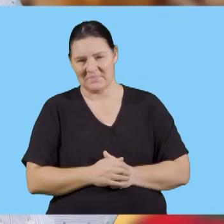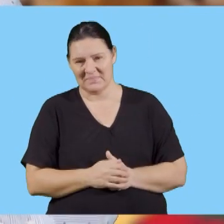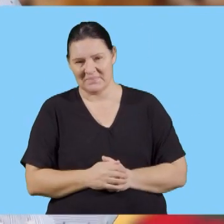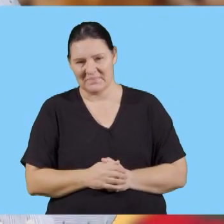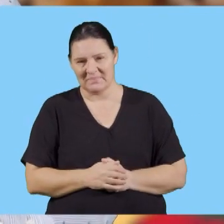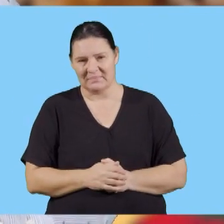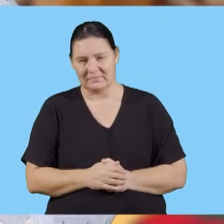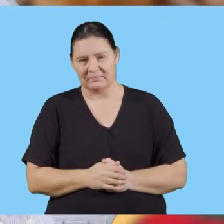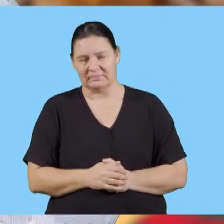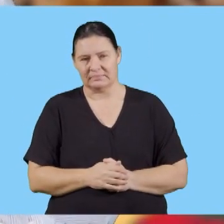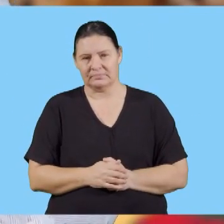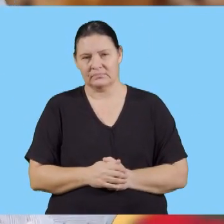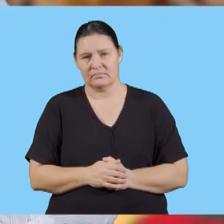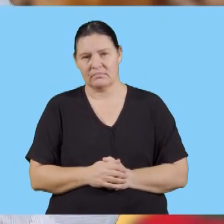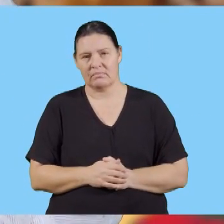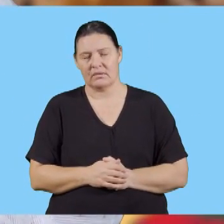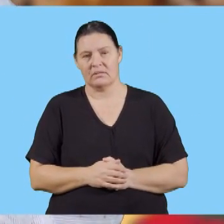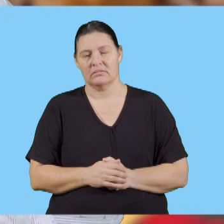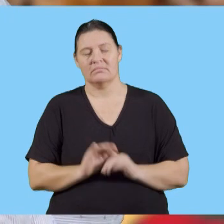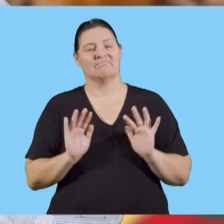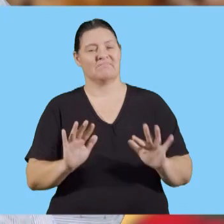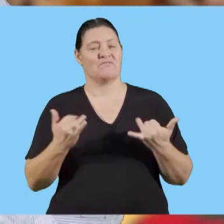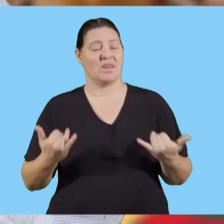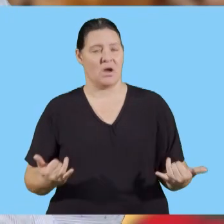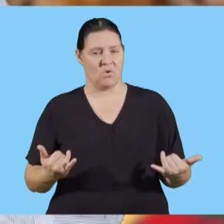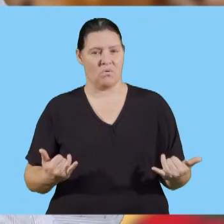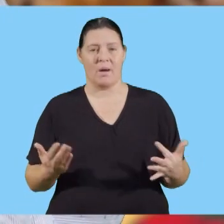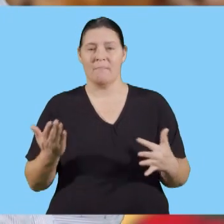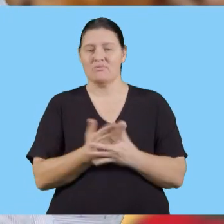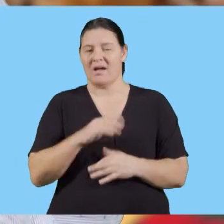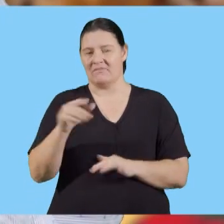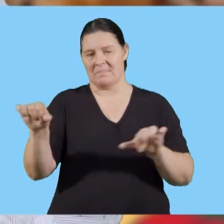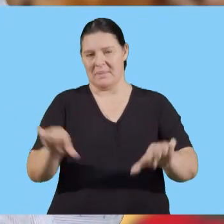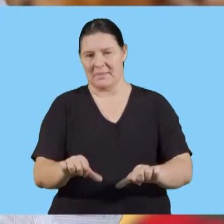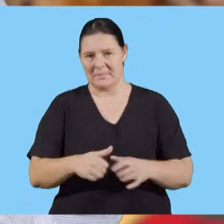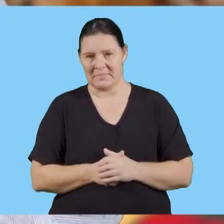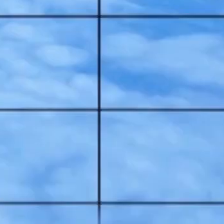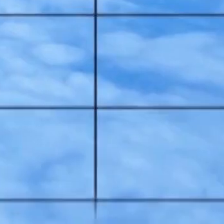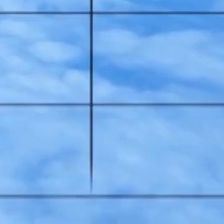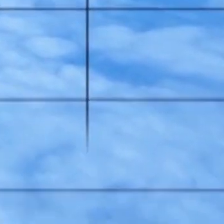I am going to leave it here for now, and I'll see you after the break.